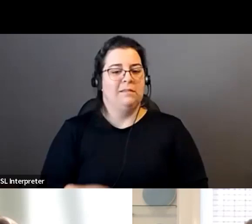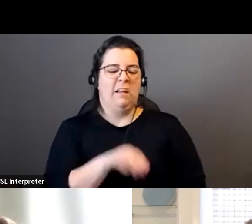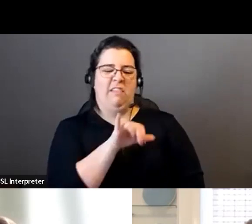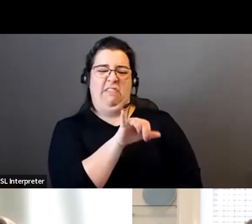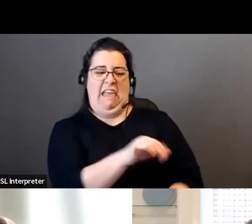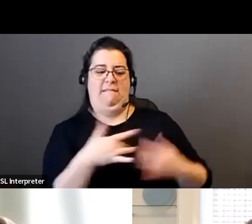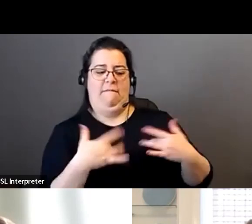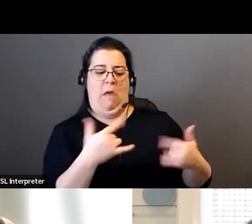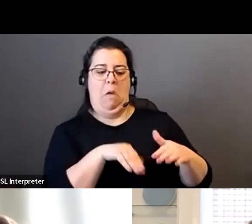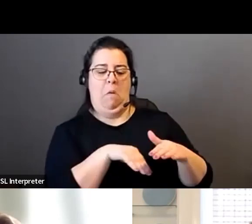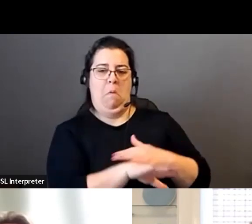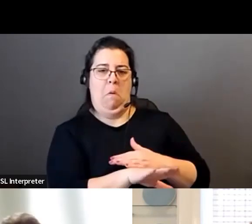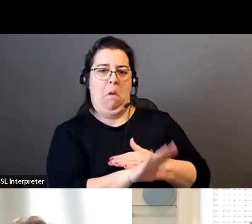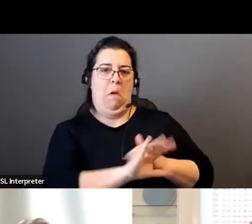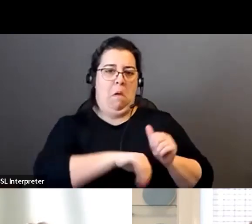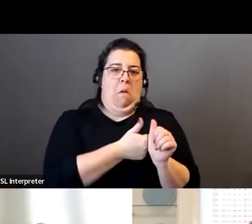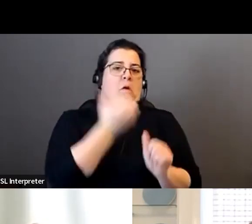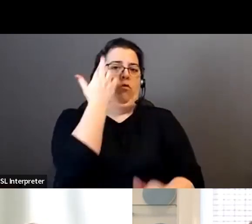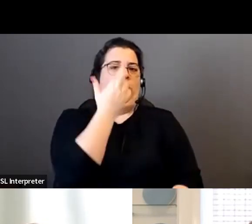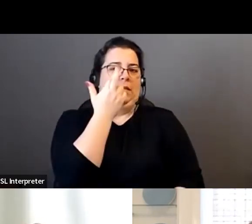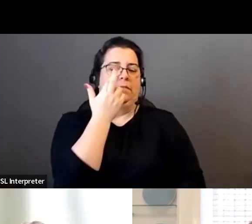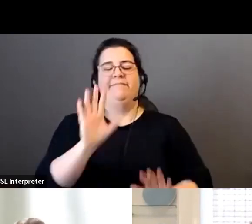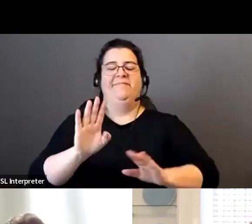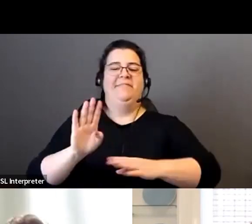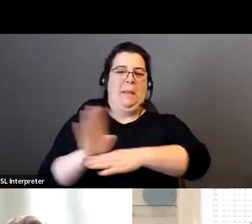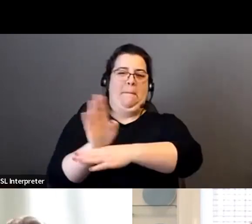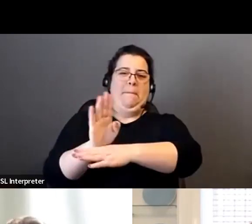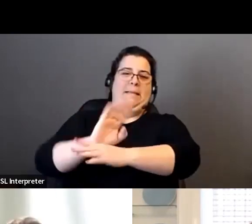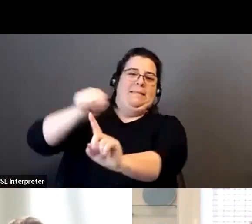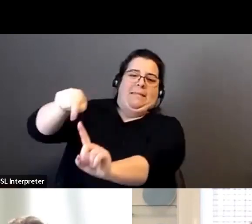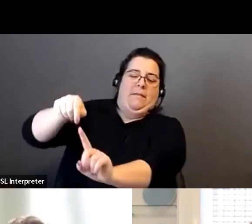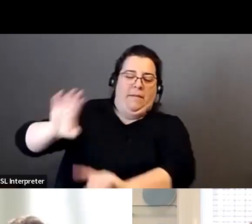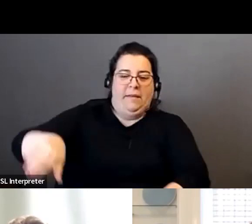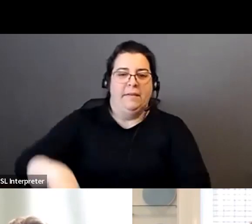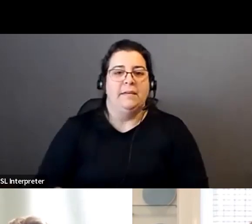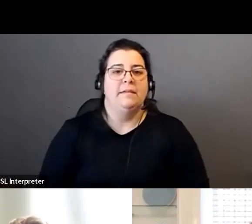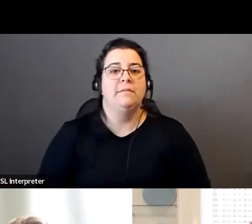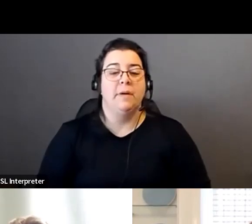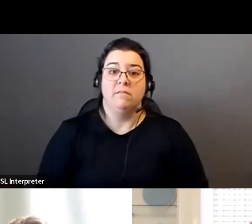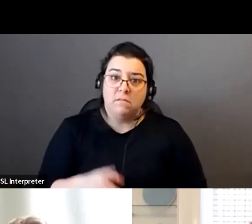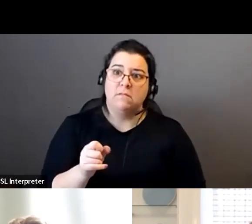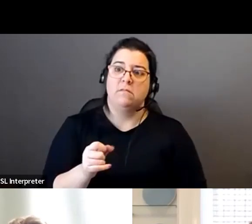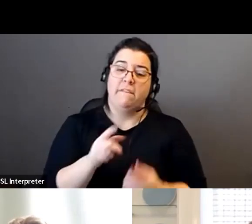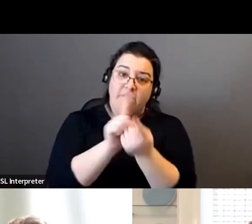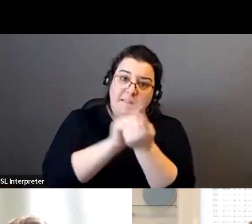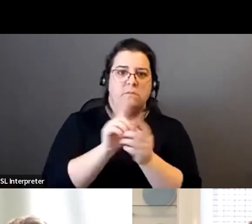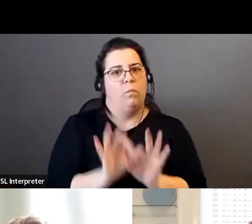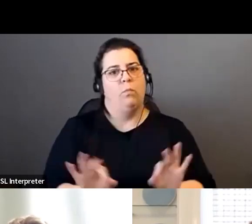a whole other conversation. That's for the entrepreneur thing, but yes, it's part of this thing also. So don't discount face-to-face,